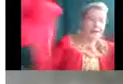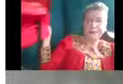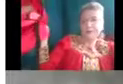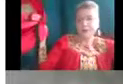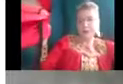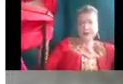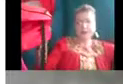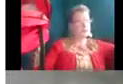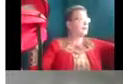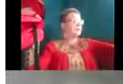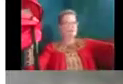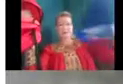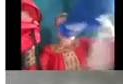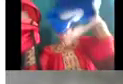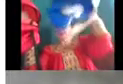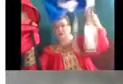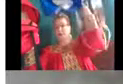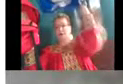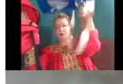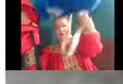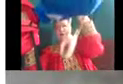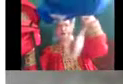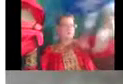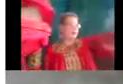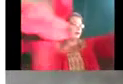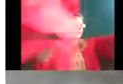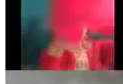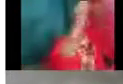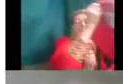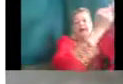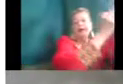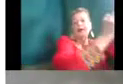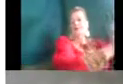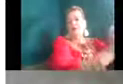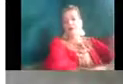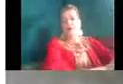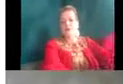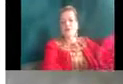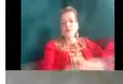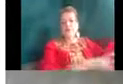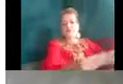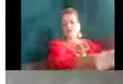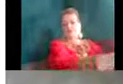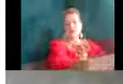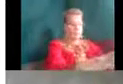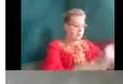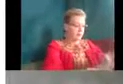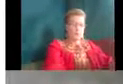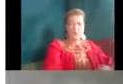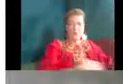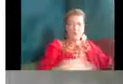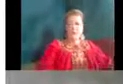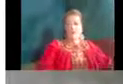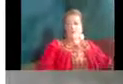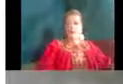know a backpack which is like this or just you know a duffel bag and have your emergency information in there